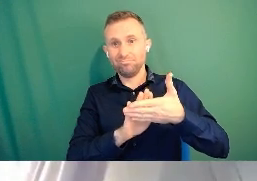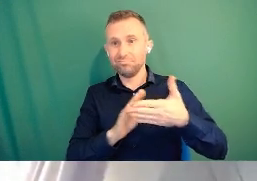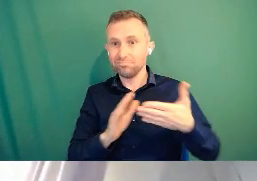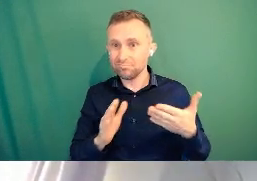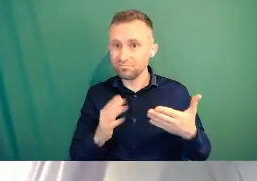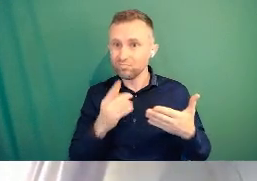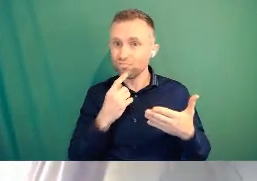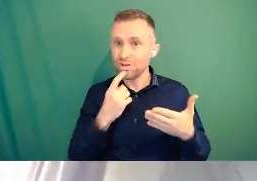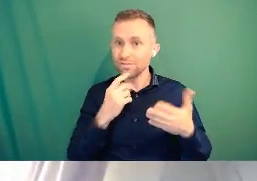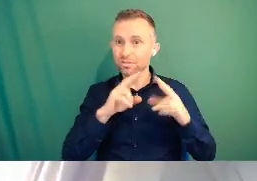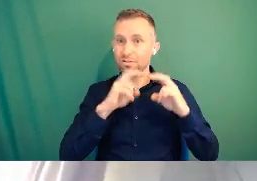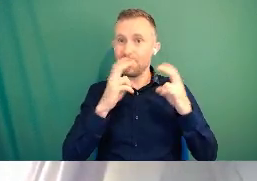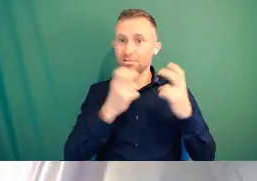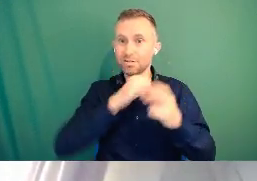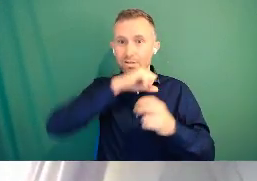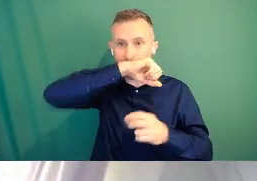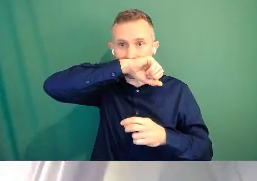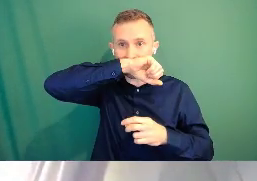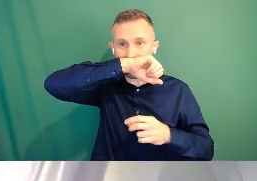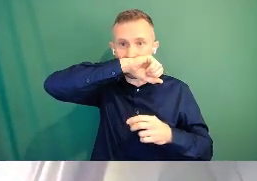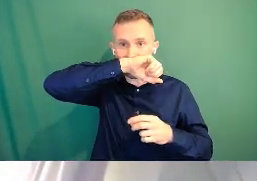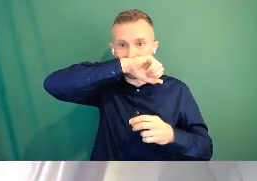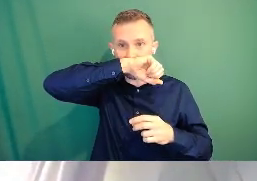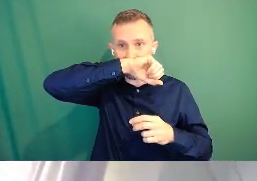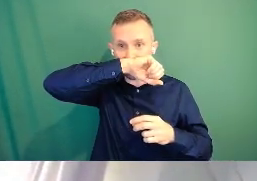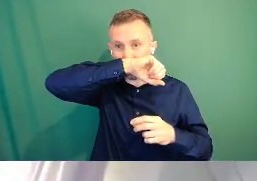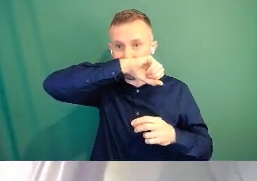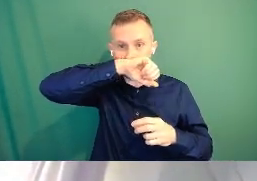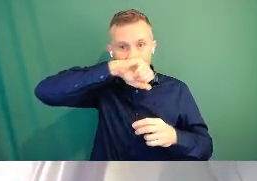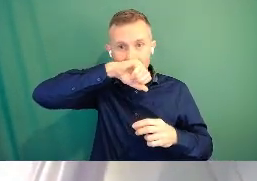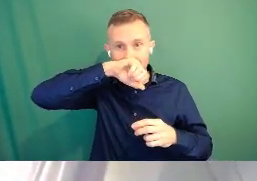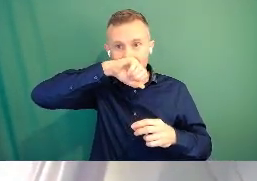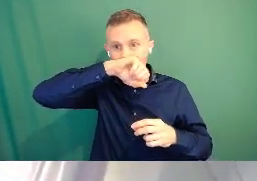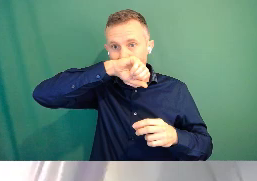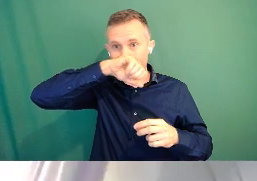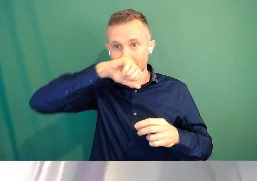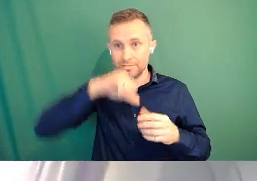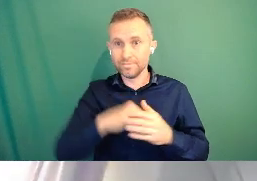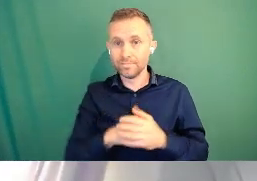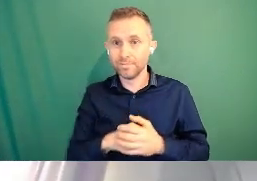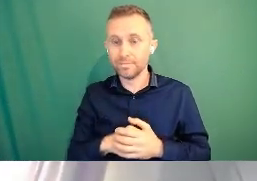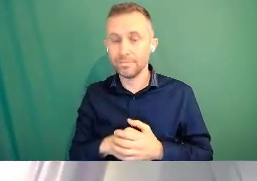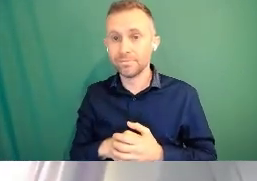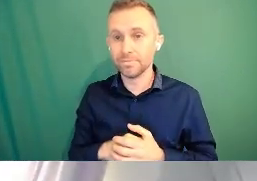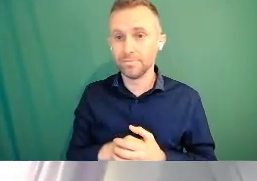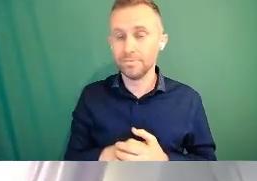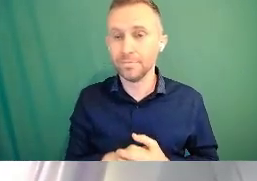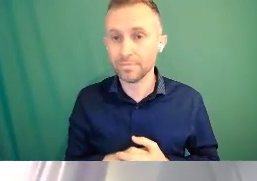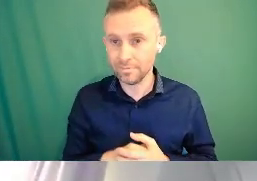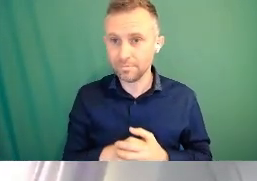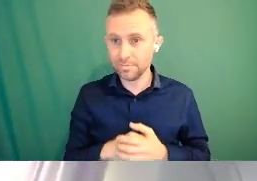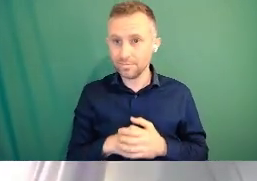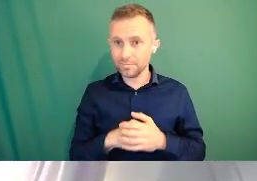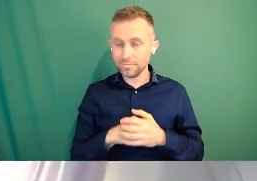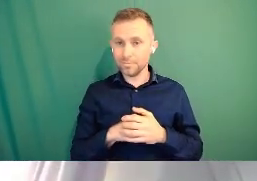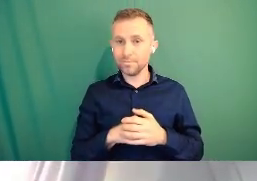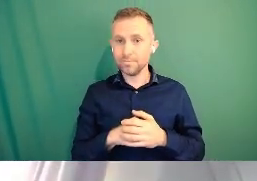the reason that it's called the Red Castle. But Gilbert de Clare, who I mentioned earlier on in